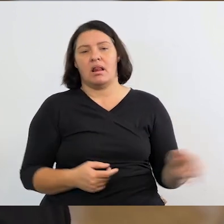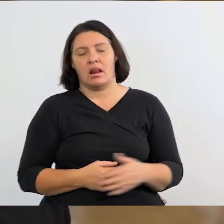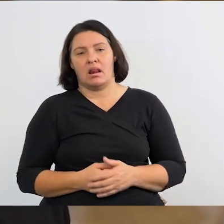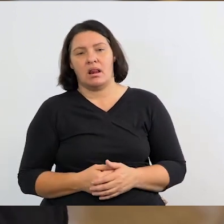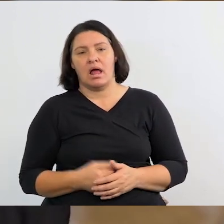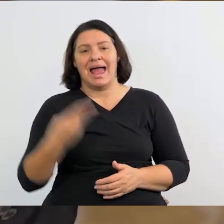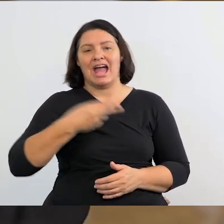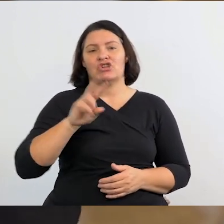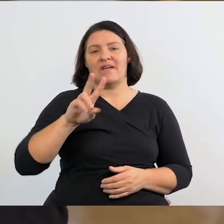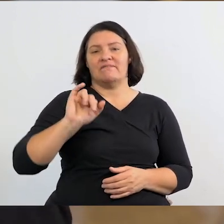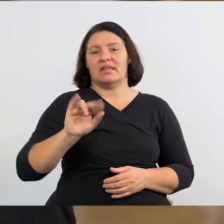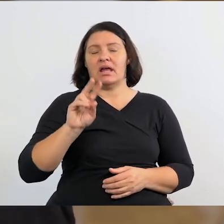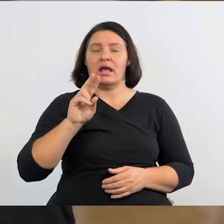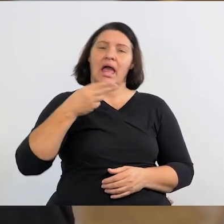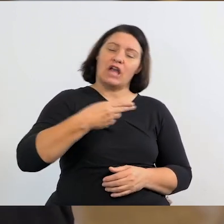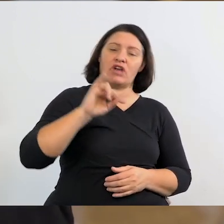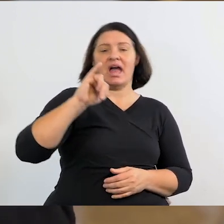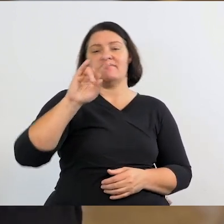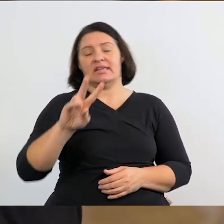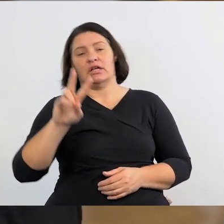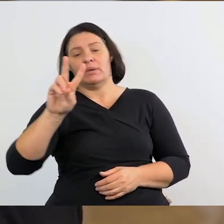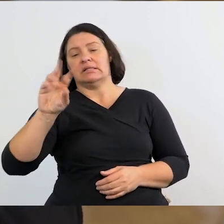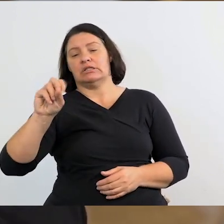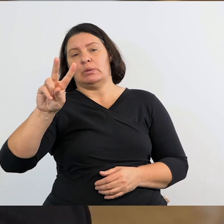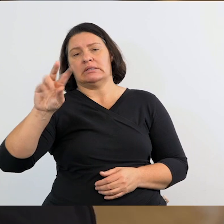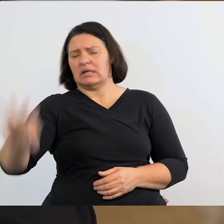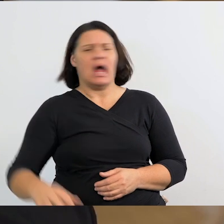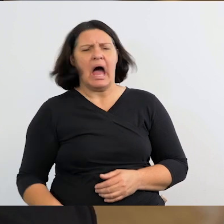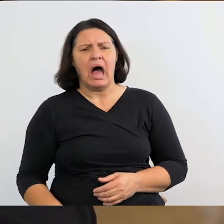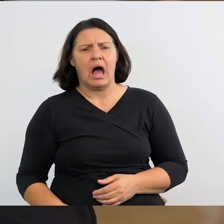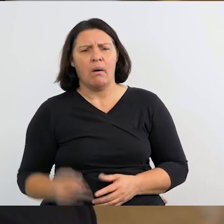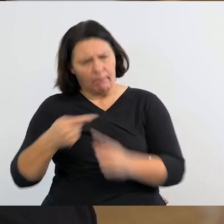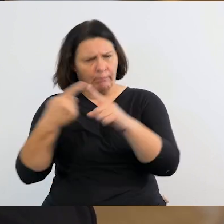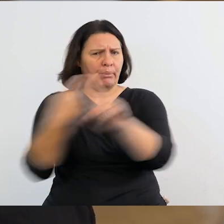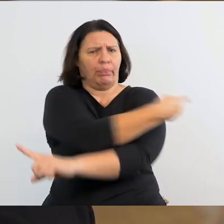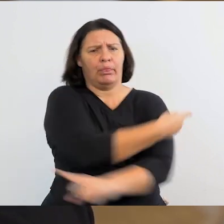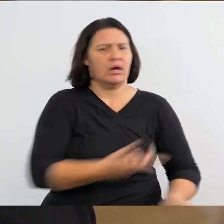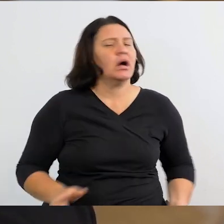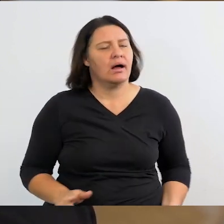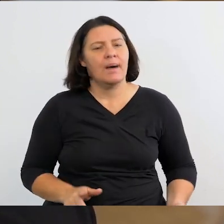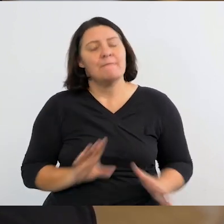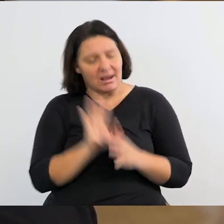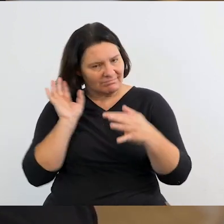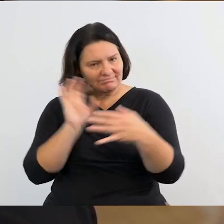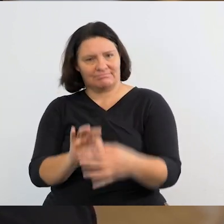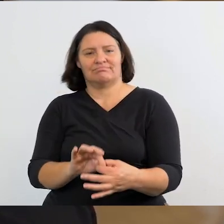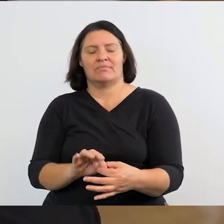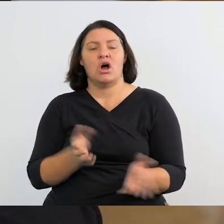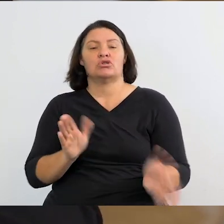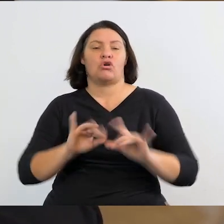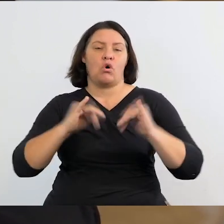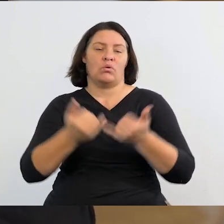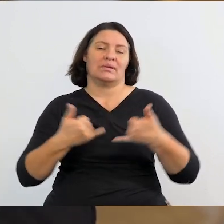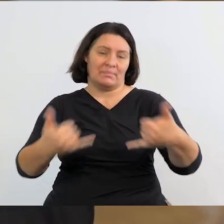it, let's say, HIV 2023. You with me? So it must speak to what your context is all about. Let's look at